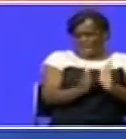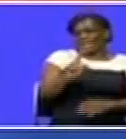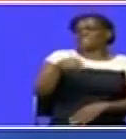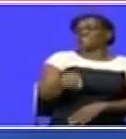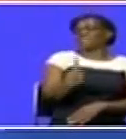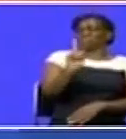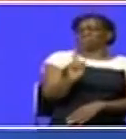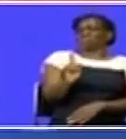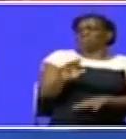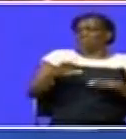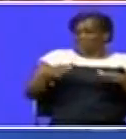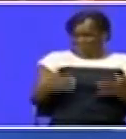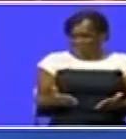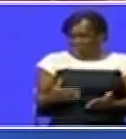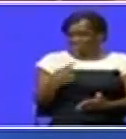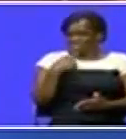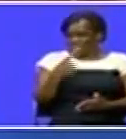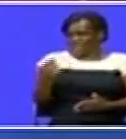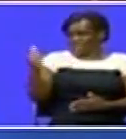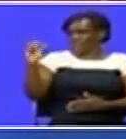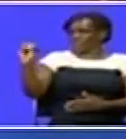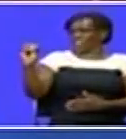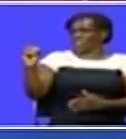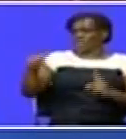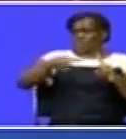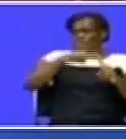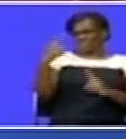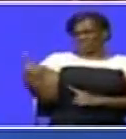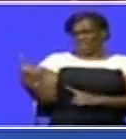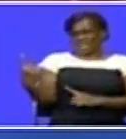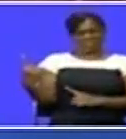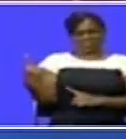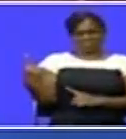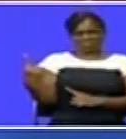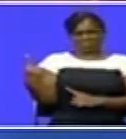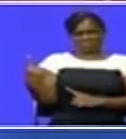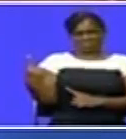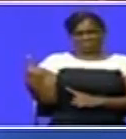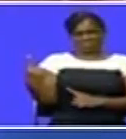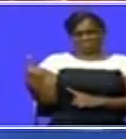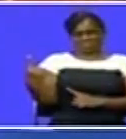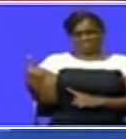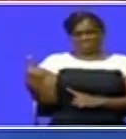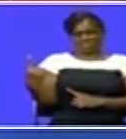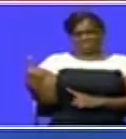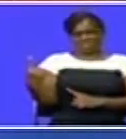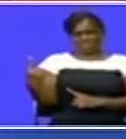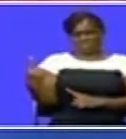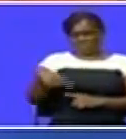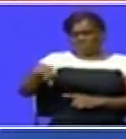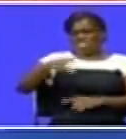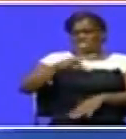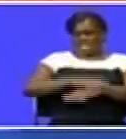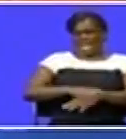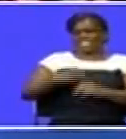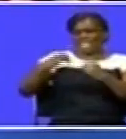Otherwise, they say maile 50 plus 1, itakuja kuwa 80 plus 1. If they are not careful. And I am giving them